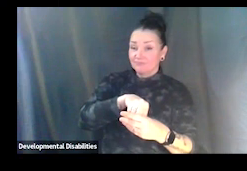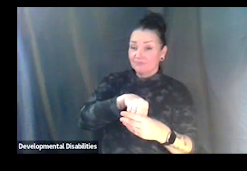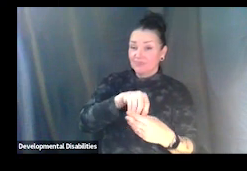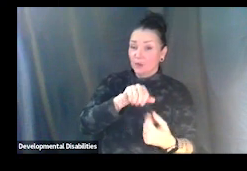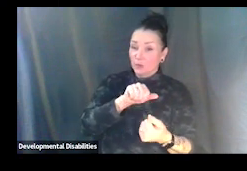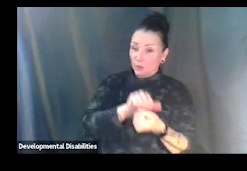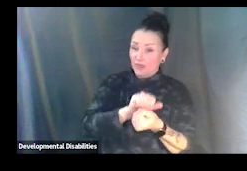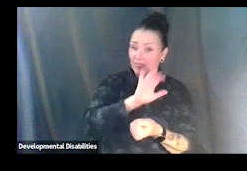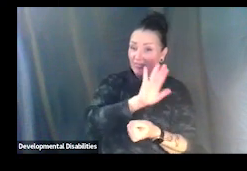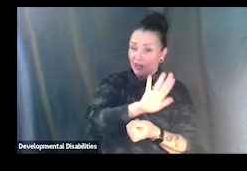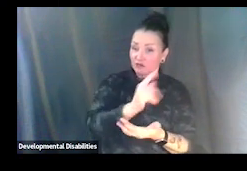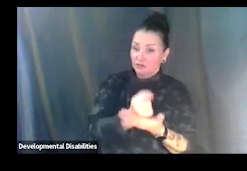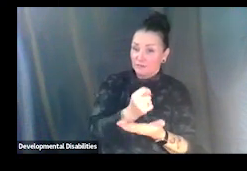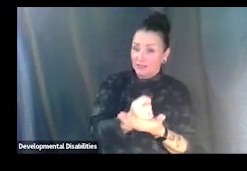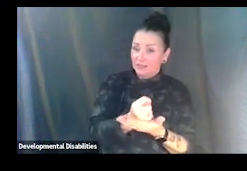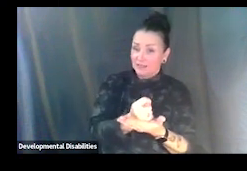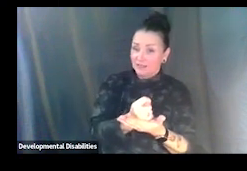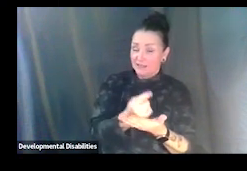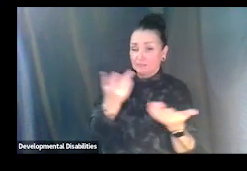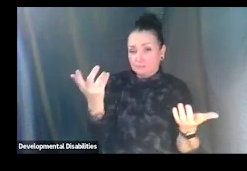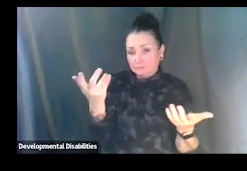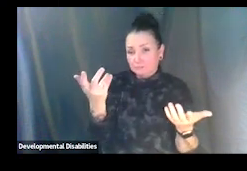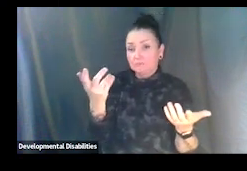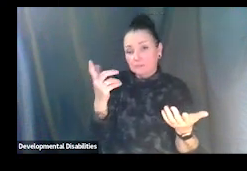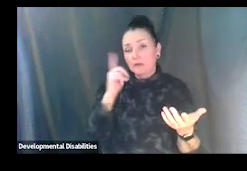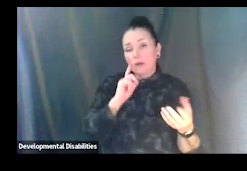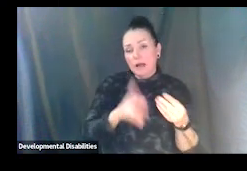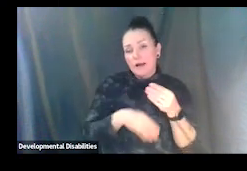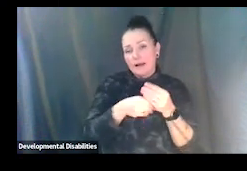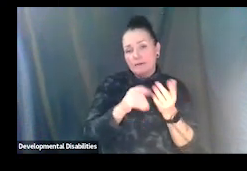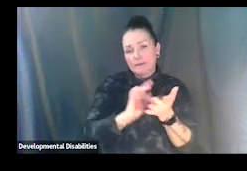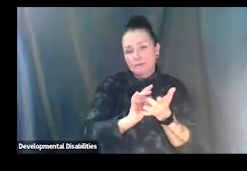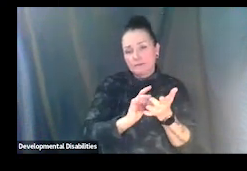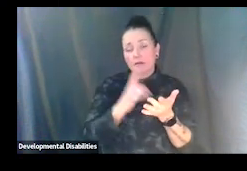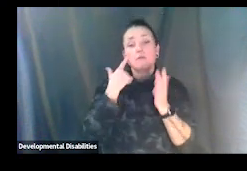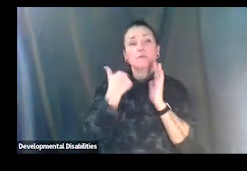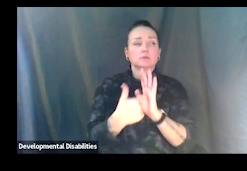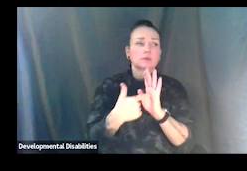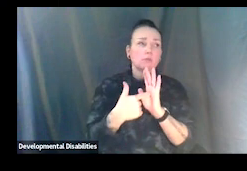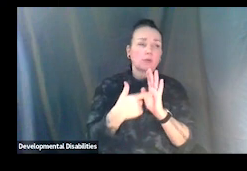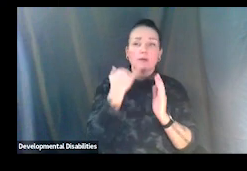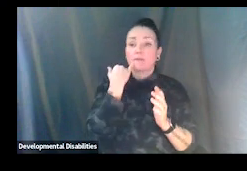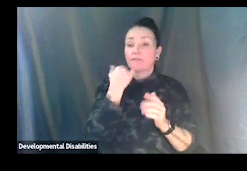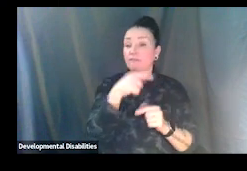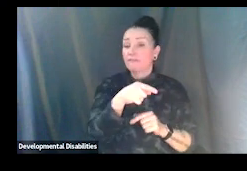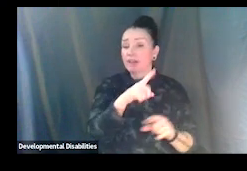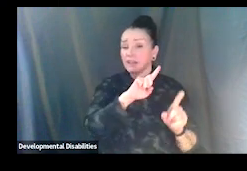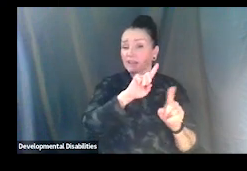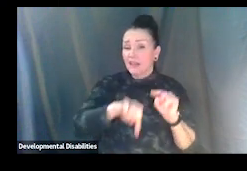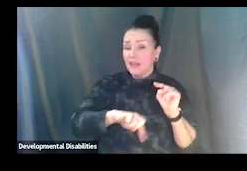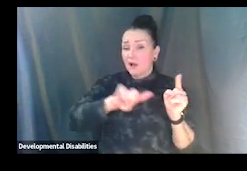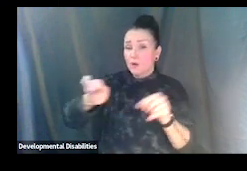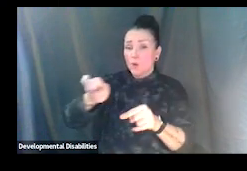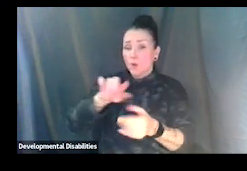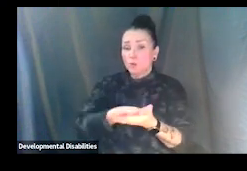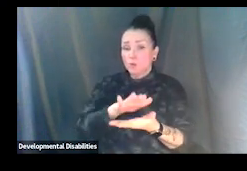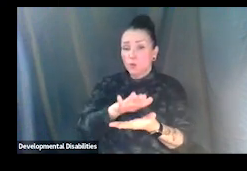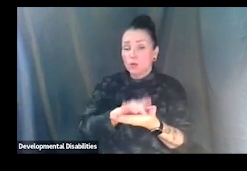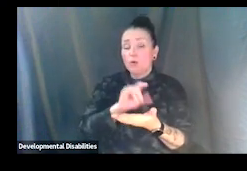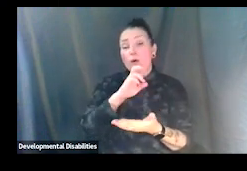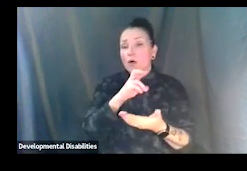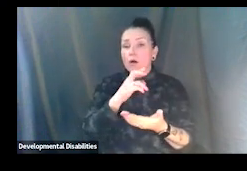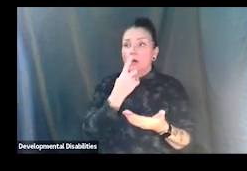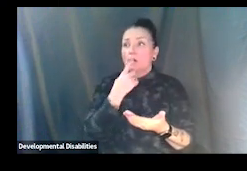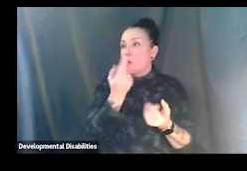medication. So if somebody's only able to go to school half the day because of aggressive behavior or really disruptive behavior, then obviously they're missing 50%